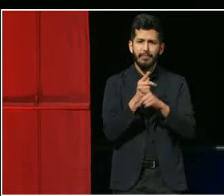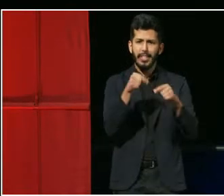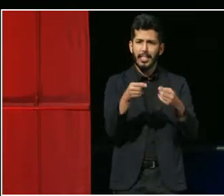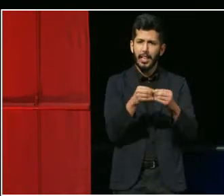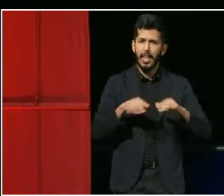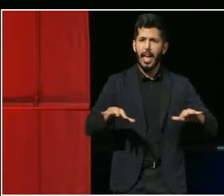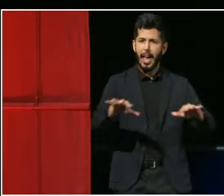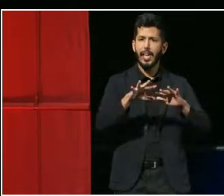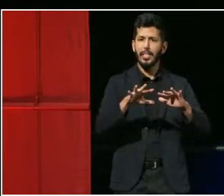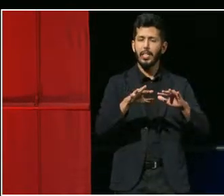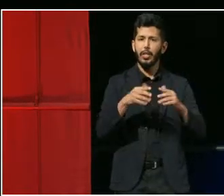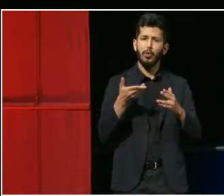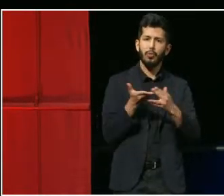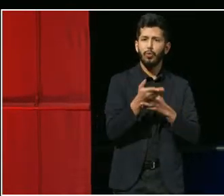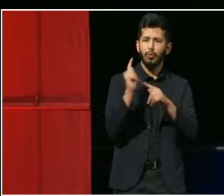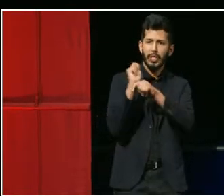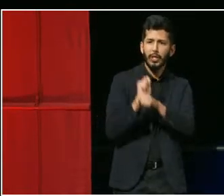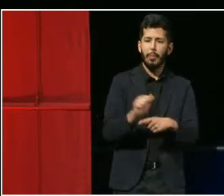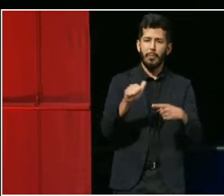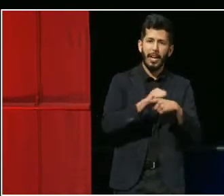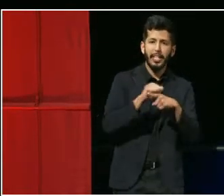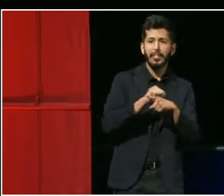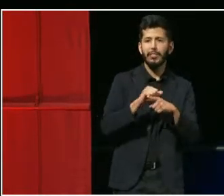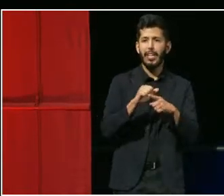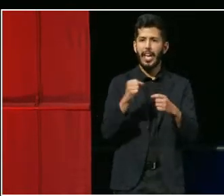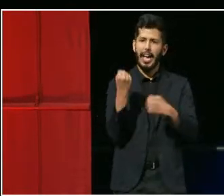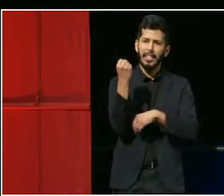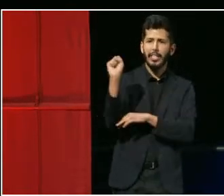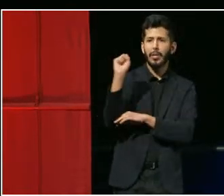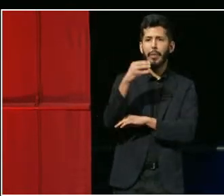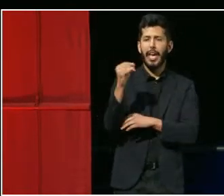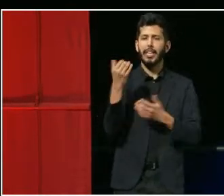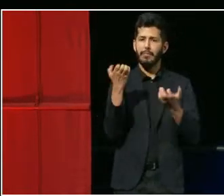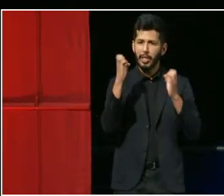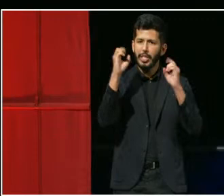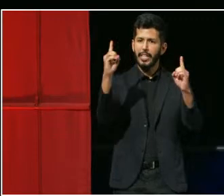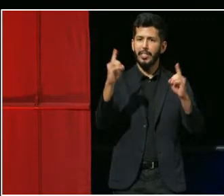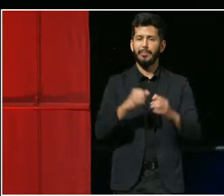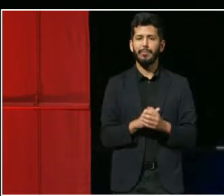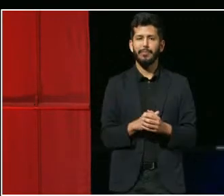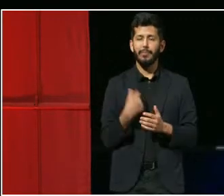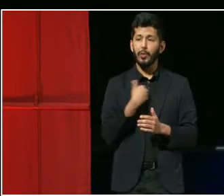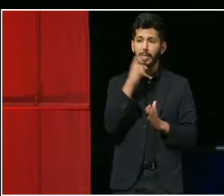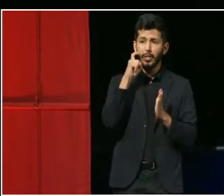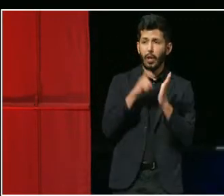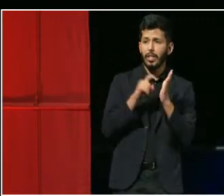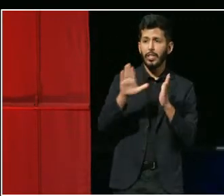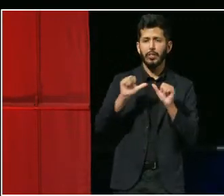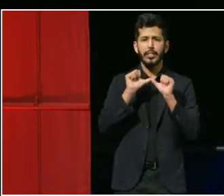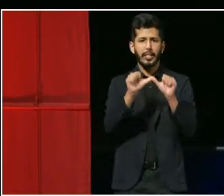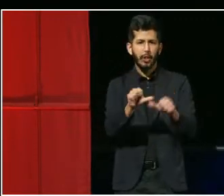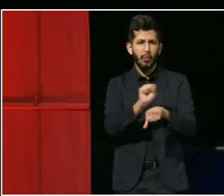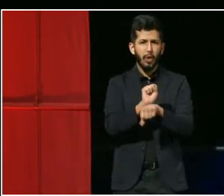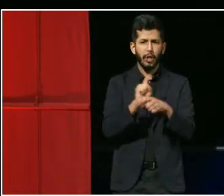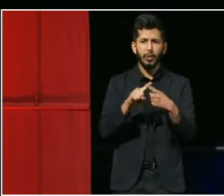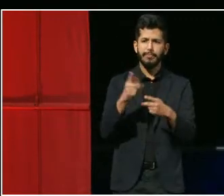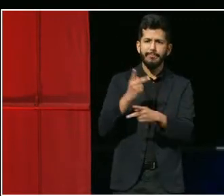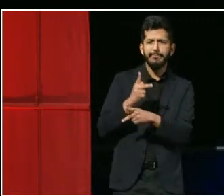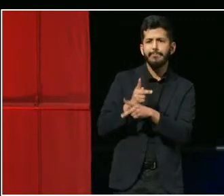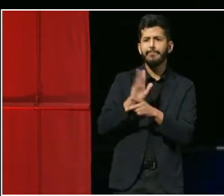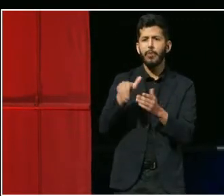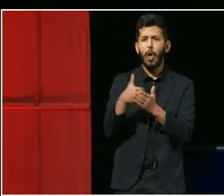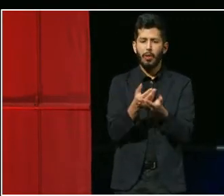practice, activism, art, and education. We also acknowledge their continued work to safeguard cultural